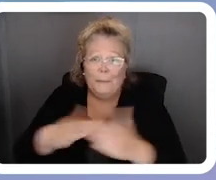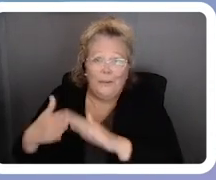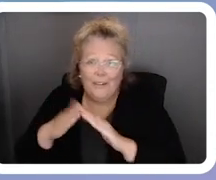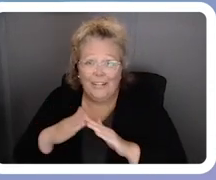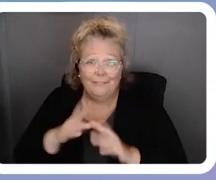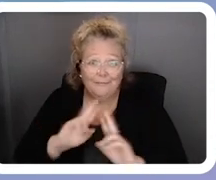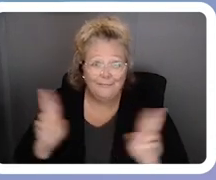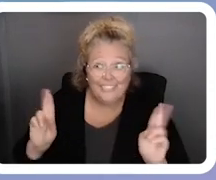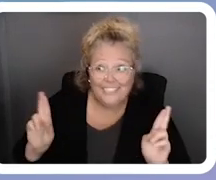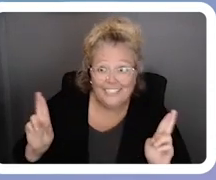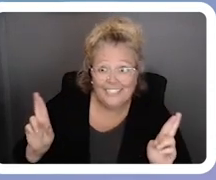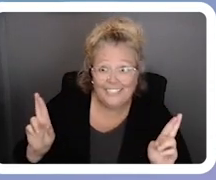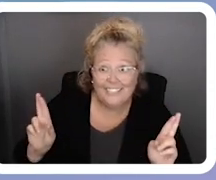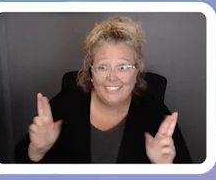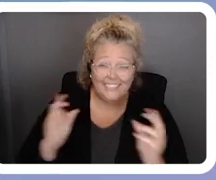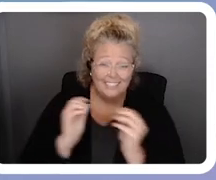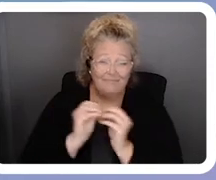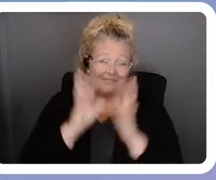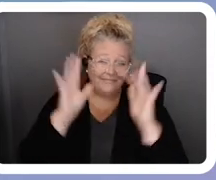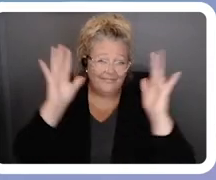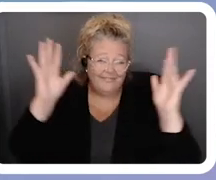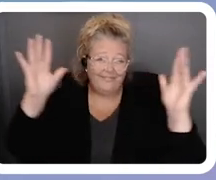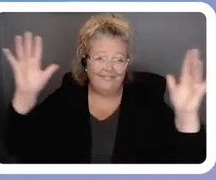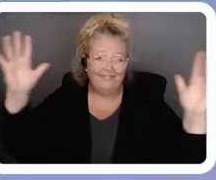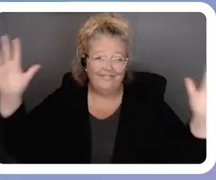your community, right? Here we go. Yes. Here we go.